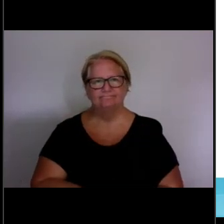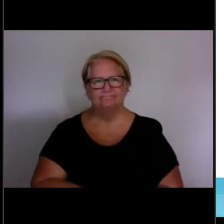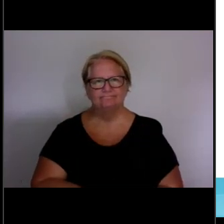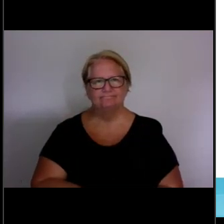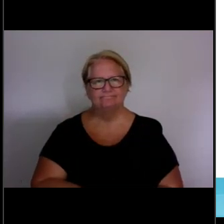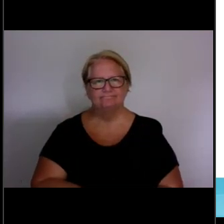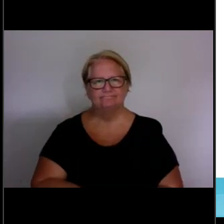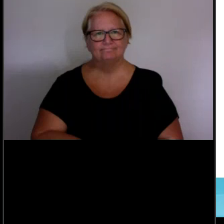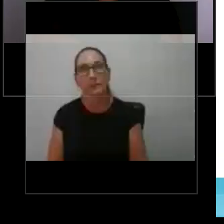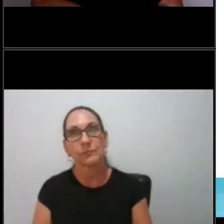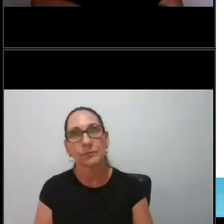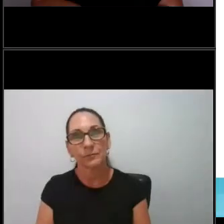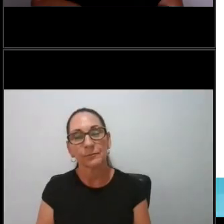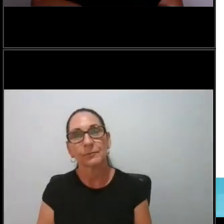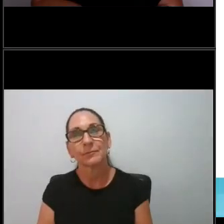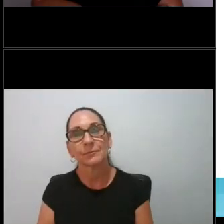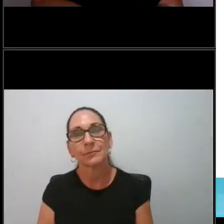Thanks, Catherine.